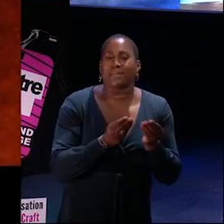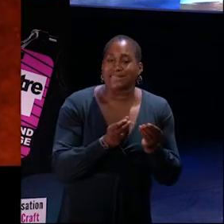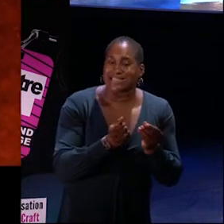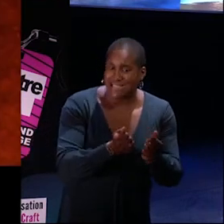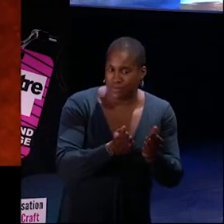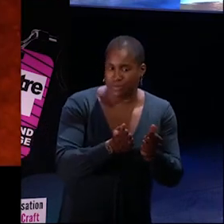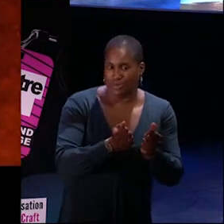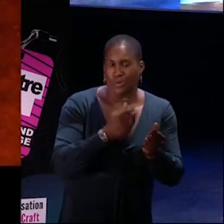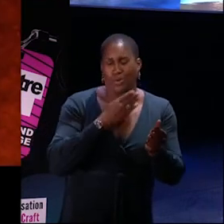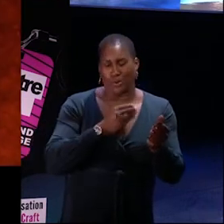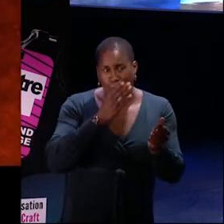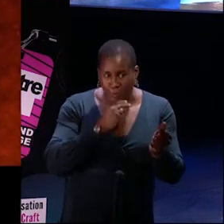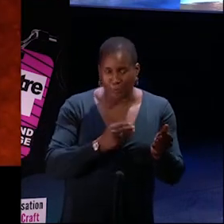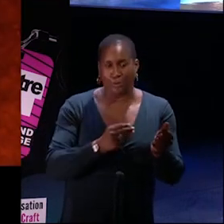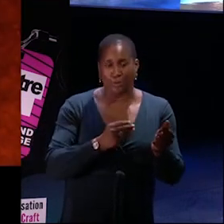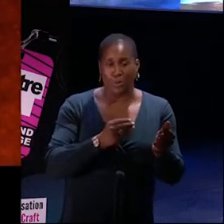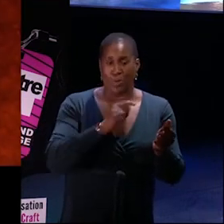order to minimise how much we're transporting.